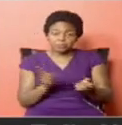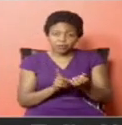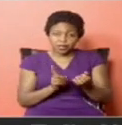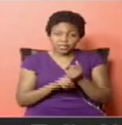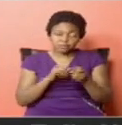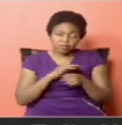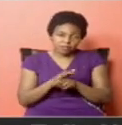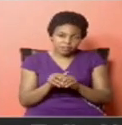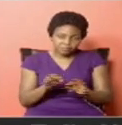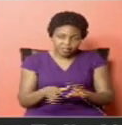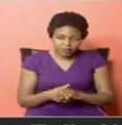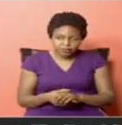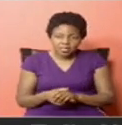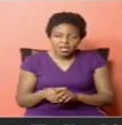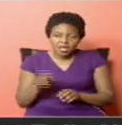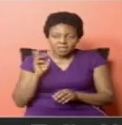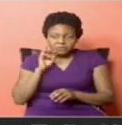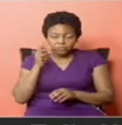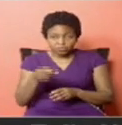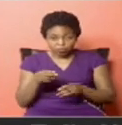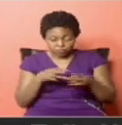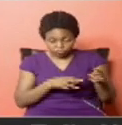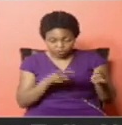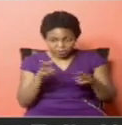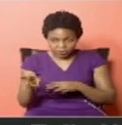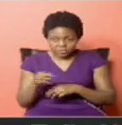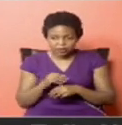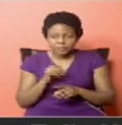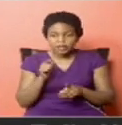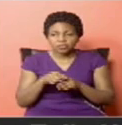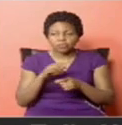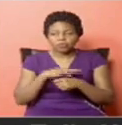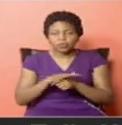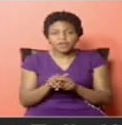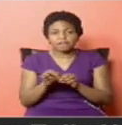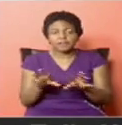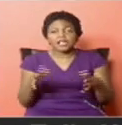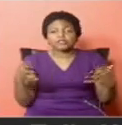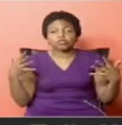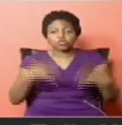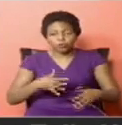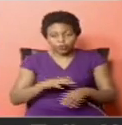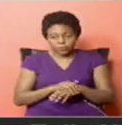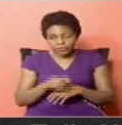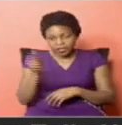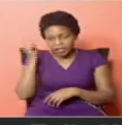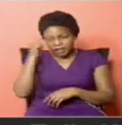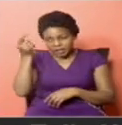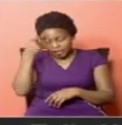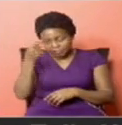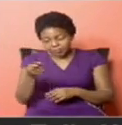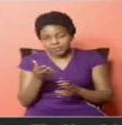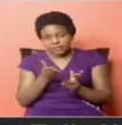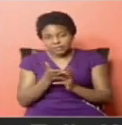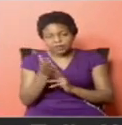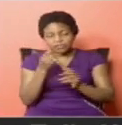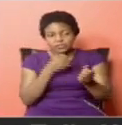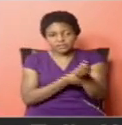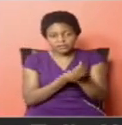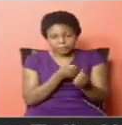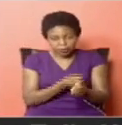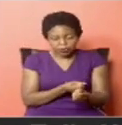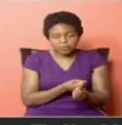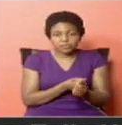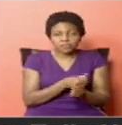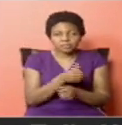COVID-19. As a response strategy to the COVID-19 shock, government will support from the non-state